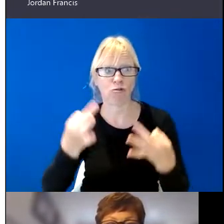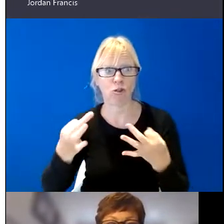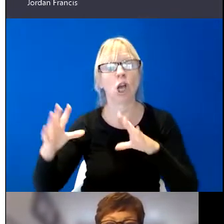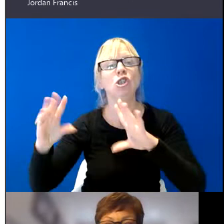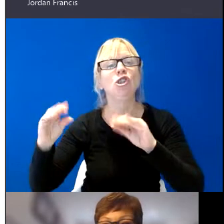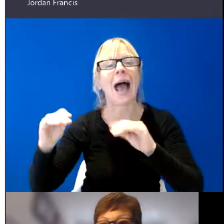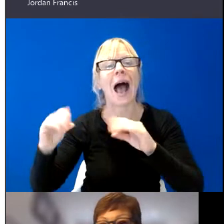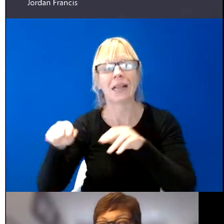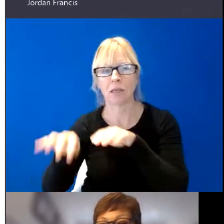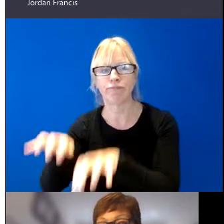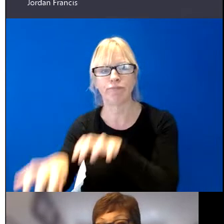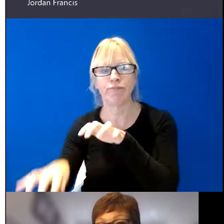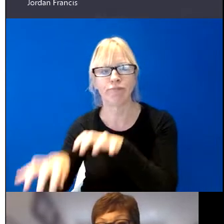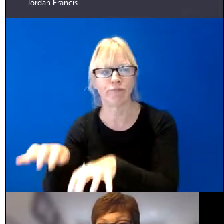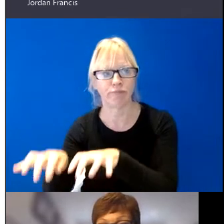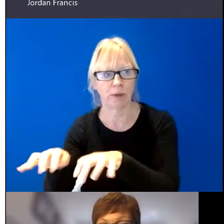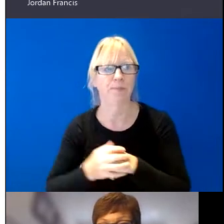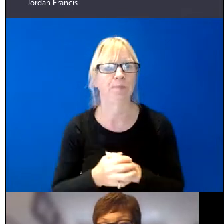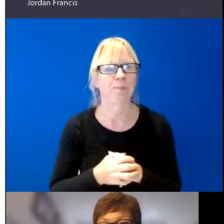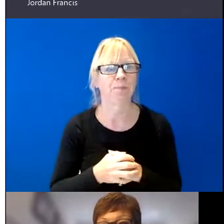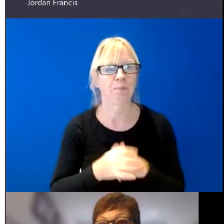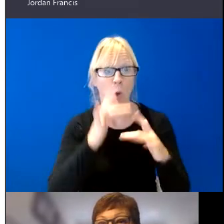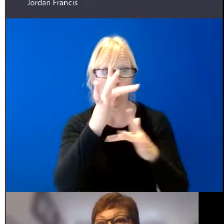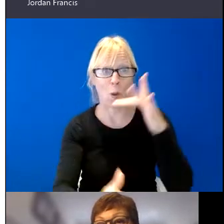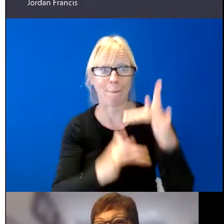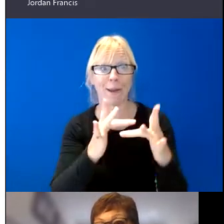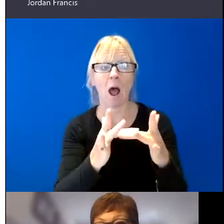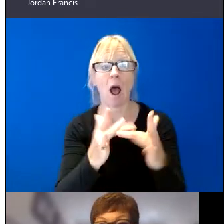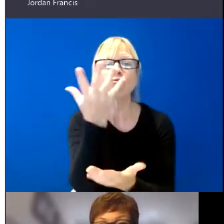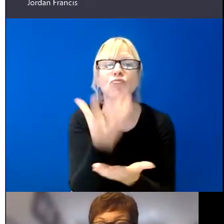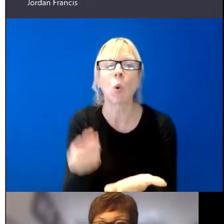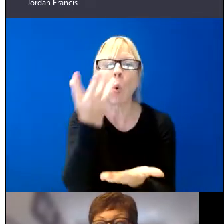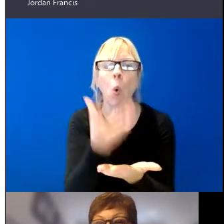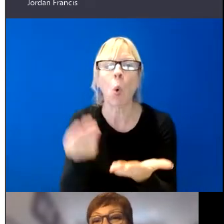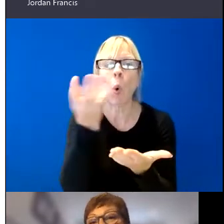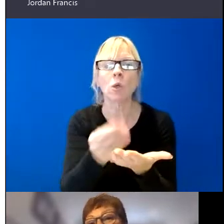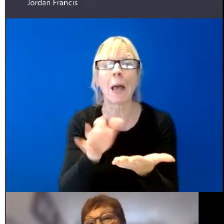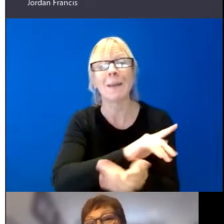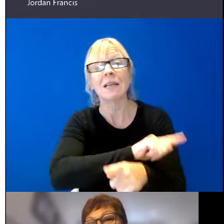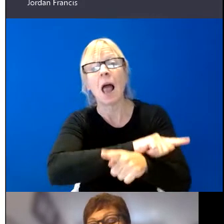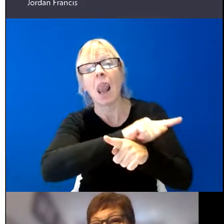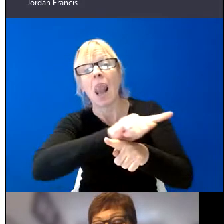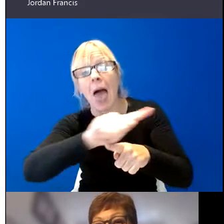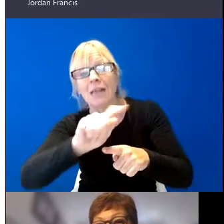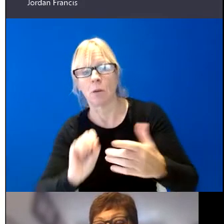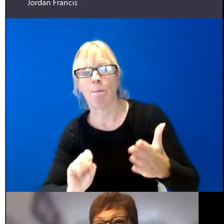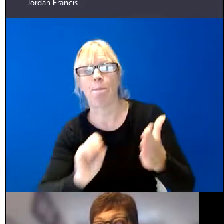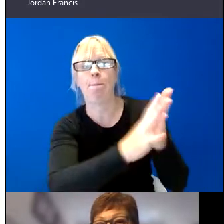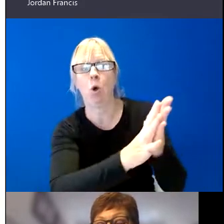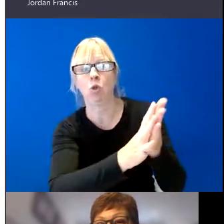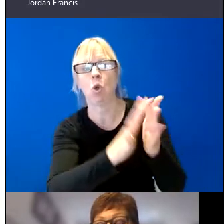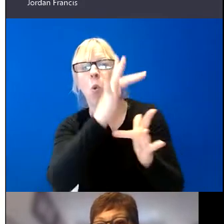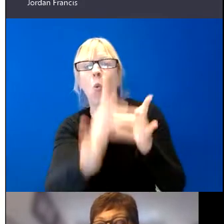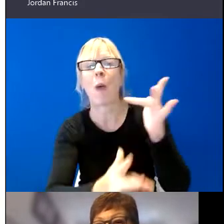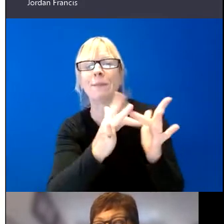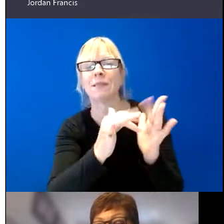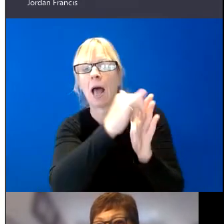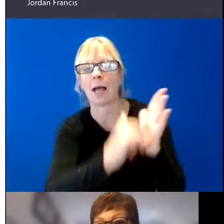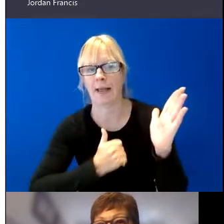chat. This webinar is being recorded and it will be available on our website as part of the suite of